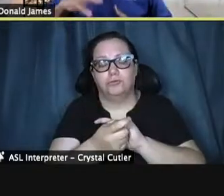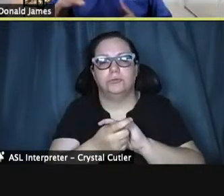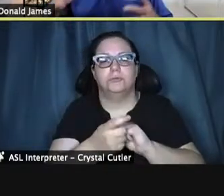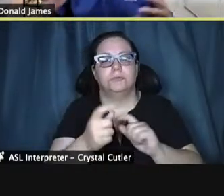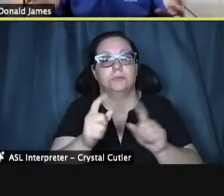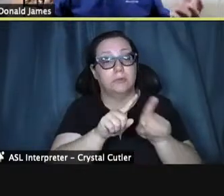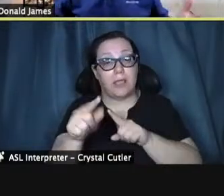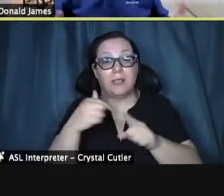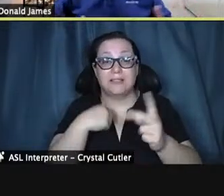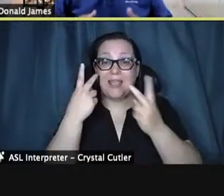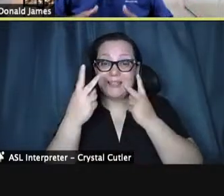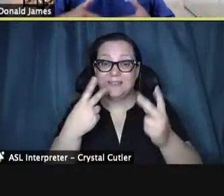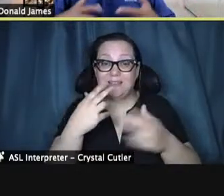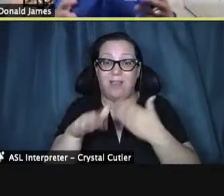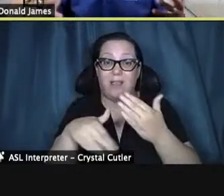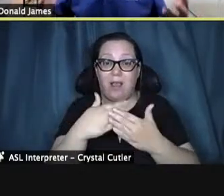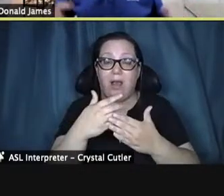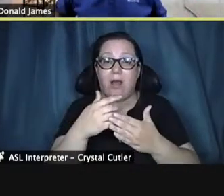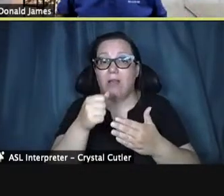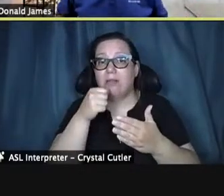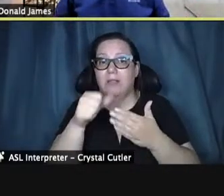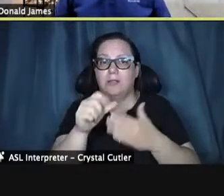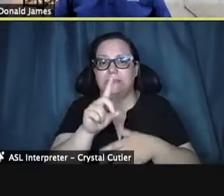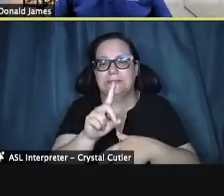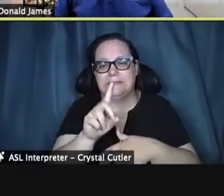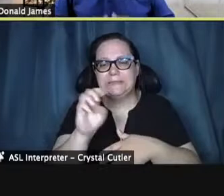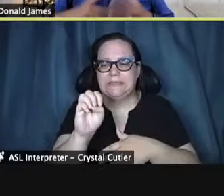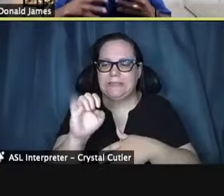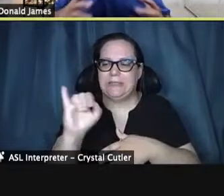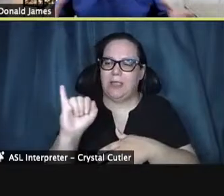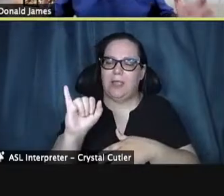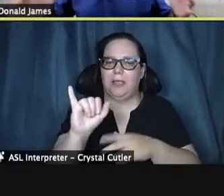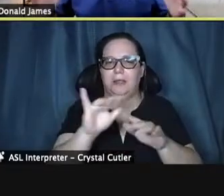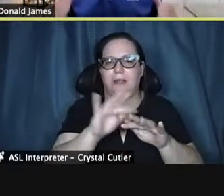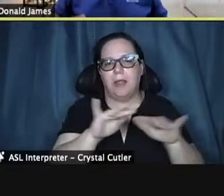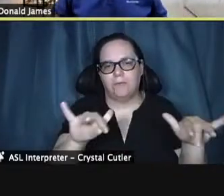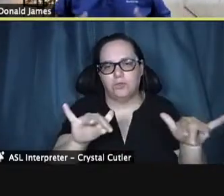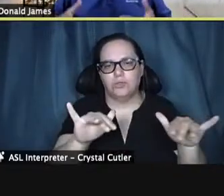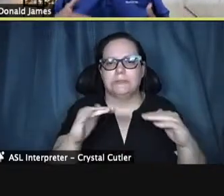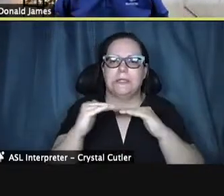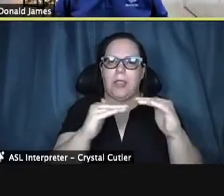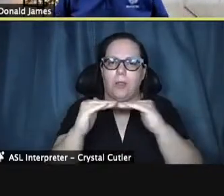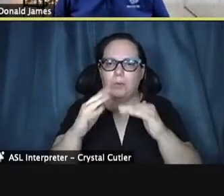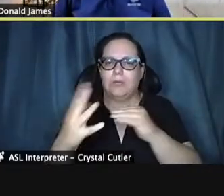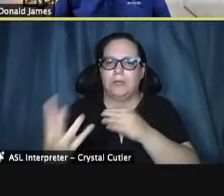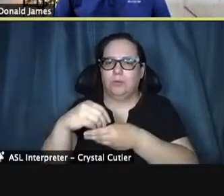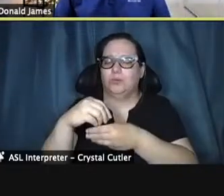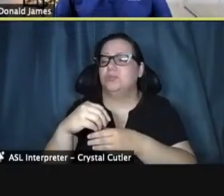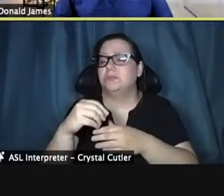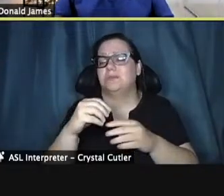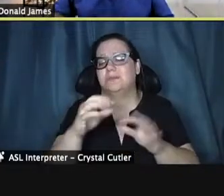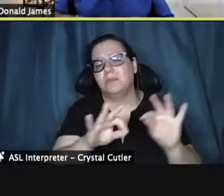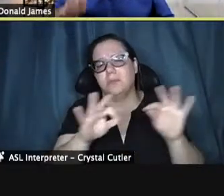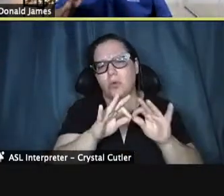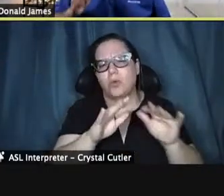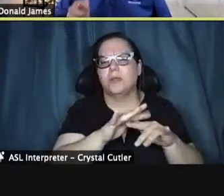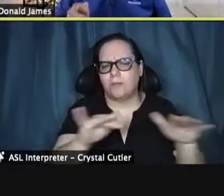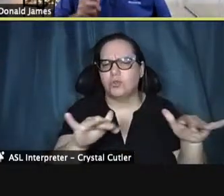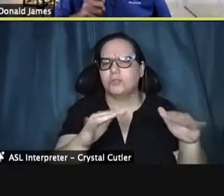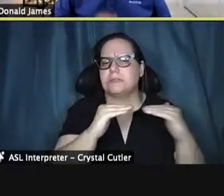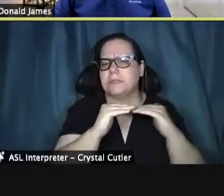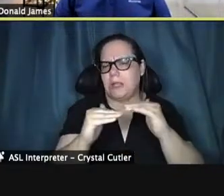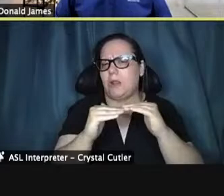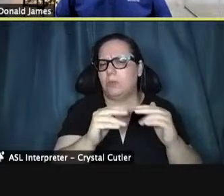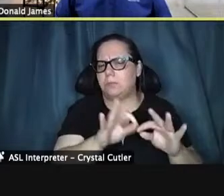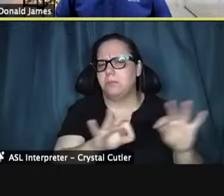all the letters in DE&I, diversity, equity, and inclusion, as important as critical as diversity and equity are, if you don't